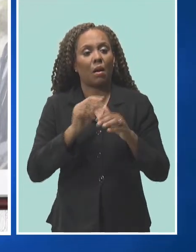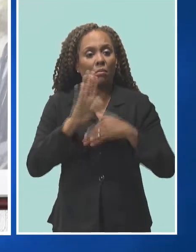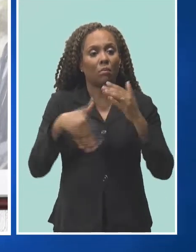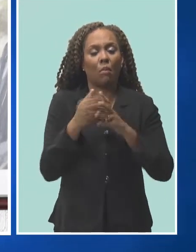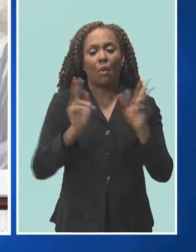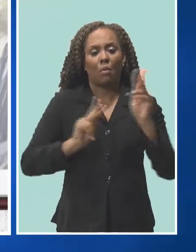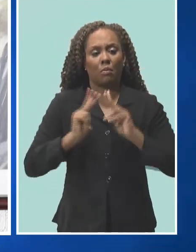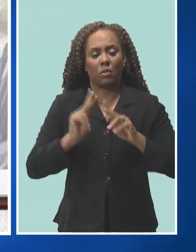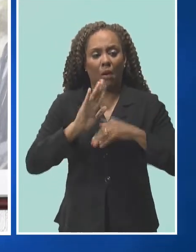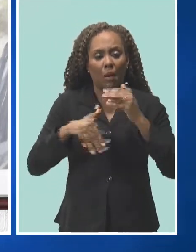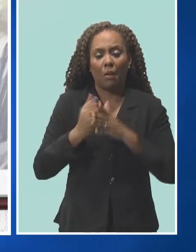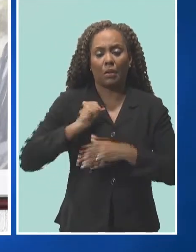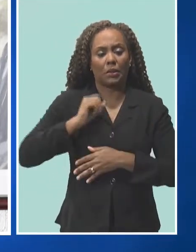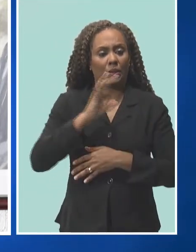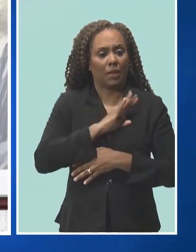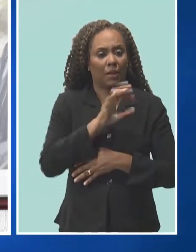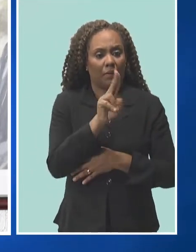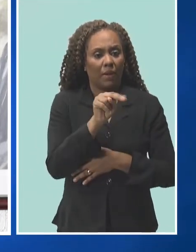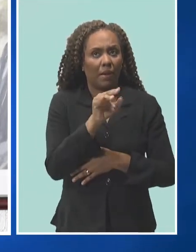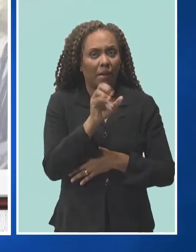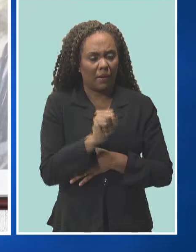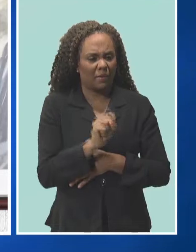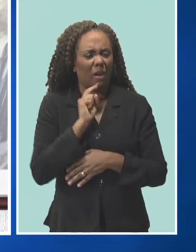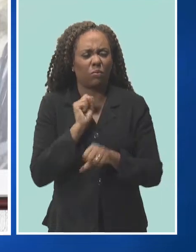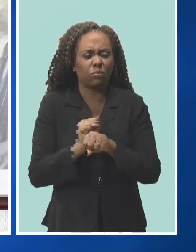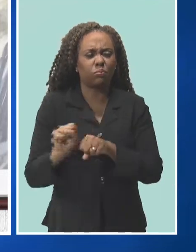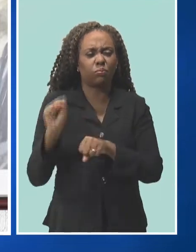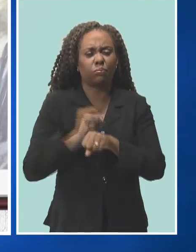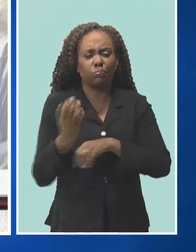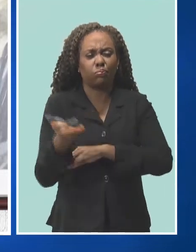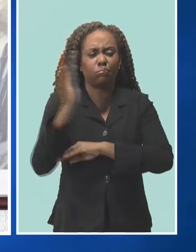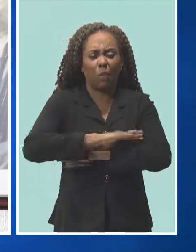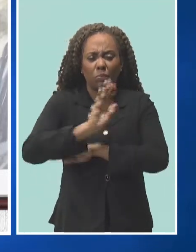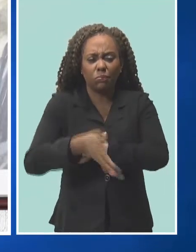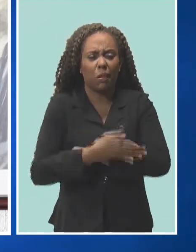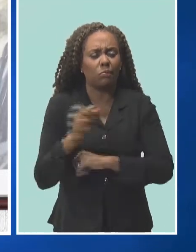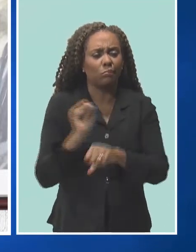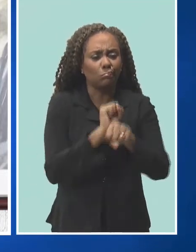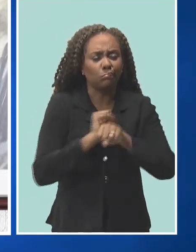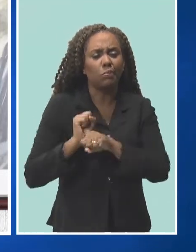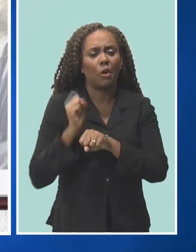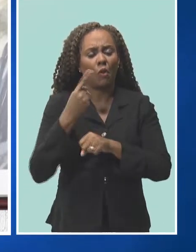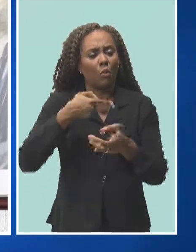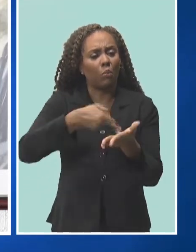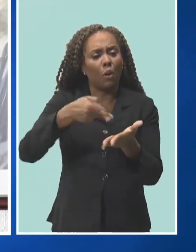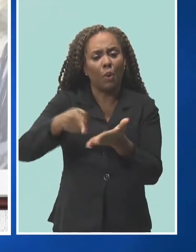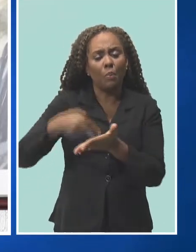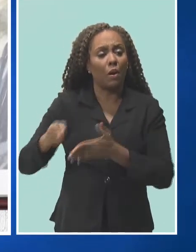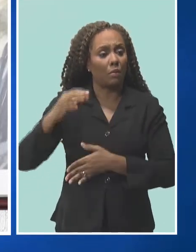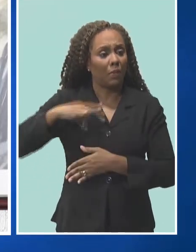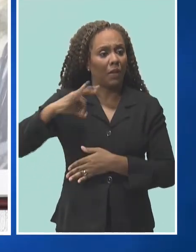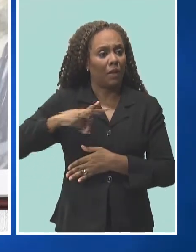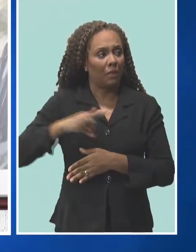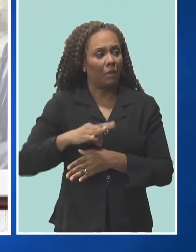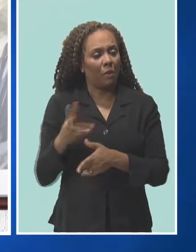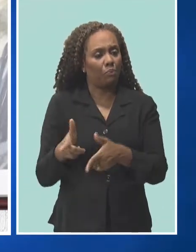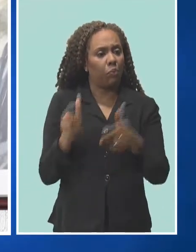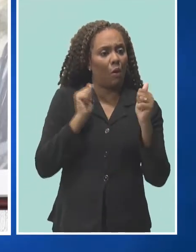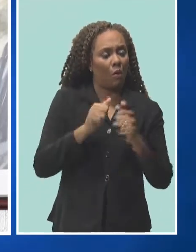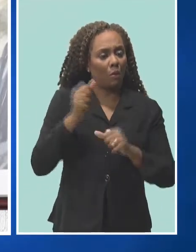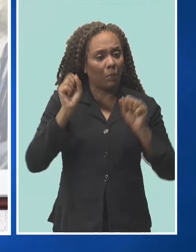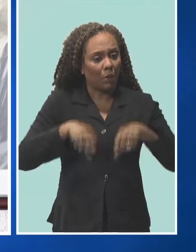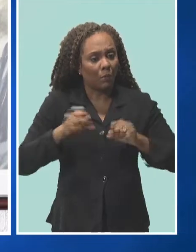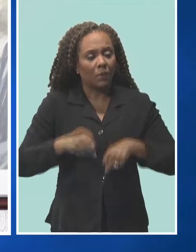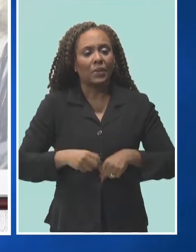by the staff of the department, which has been working beyond the call of duty to have benefit payments made as quickly as possible.